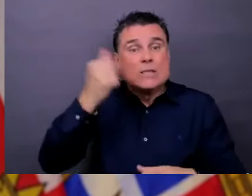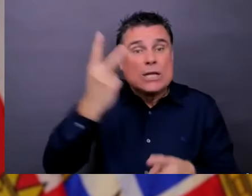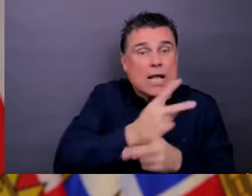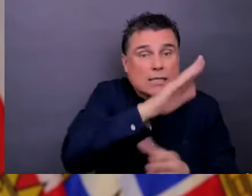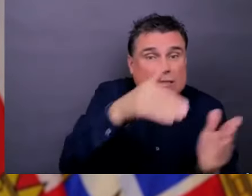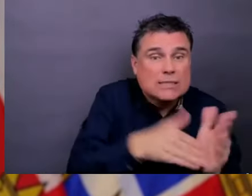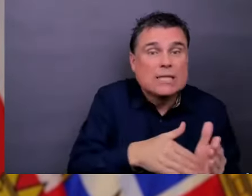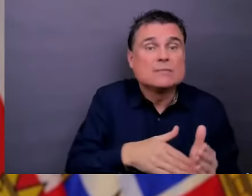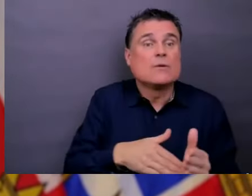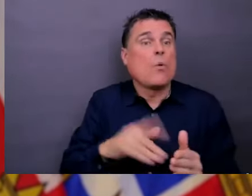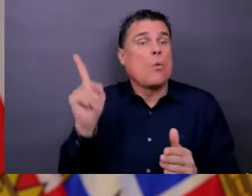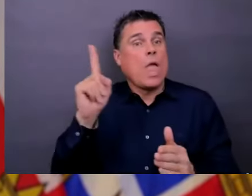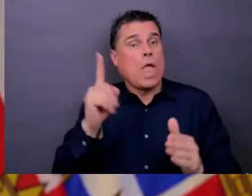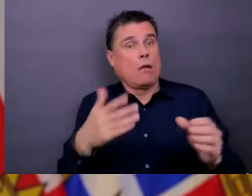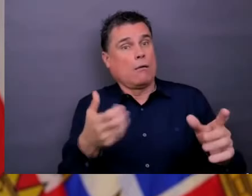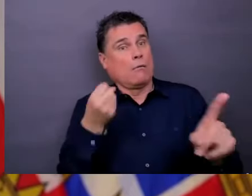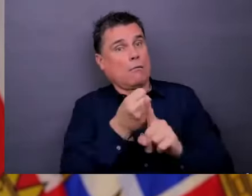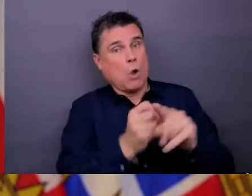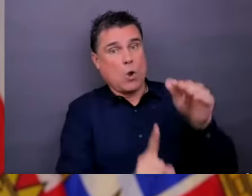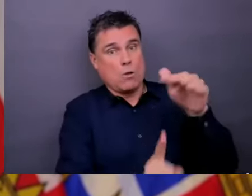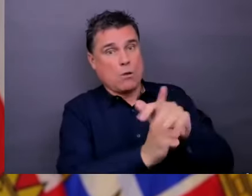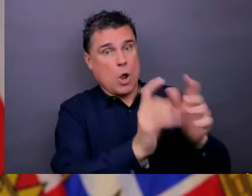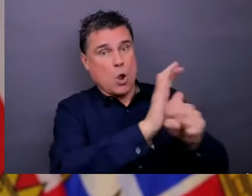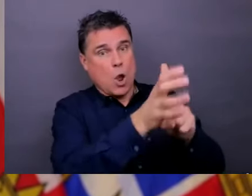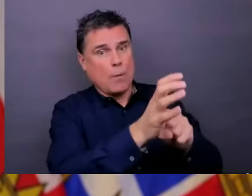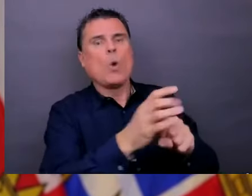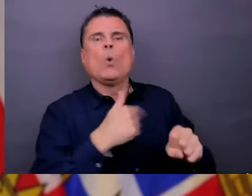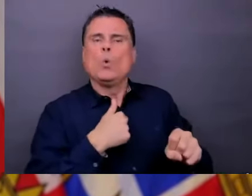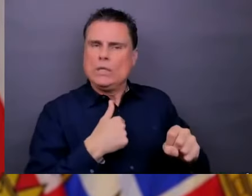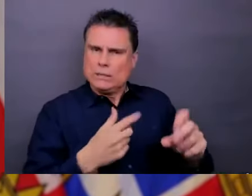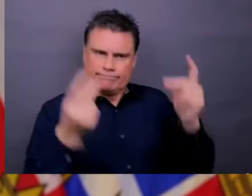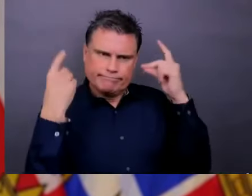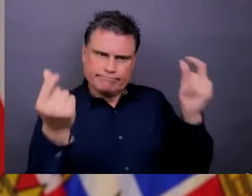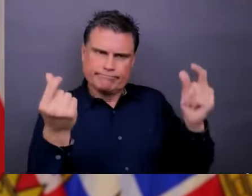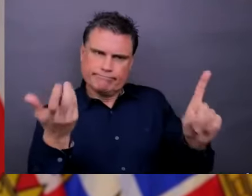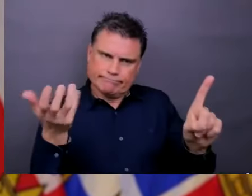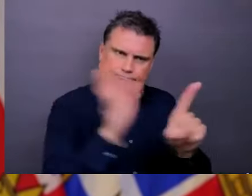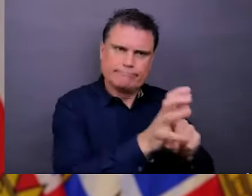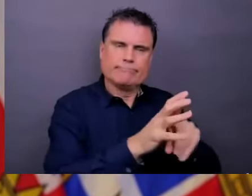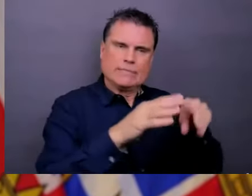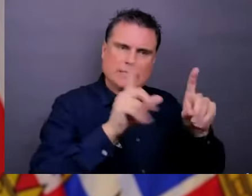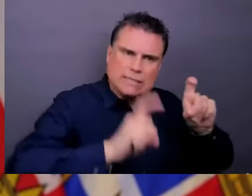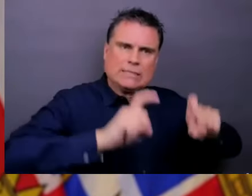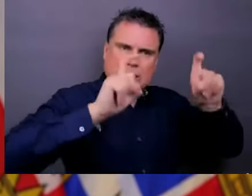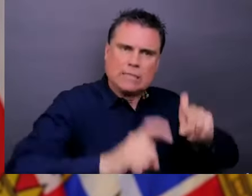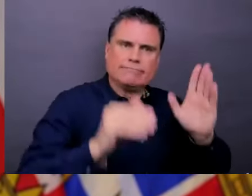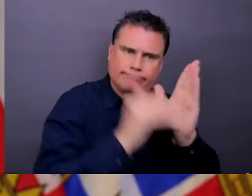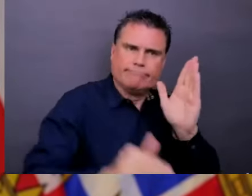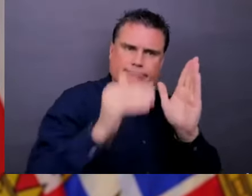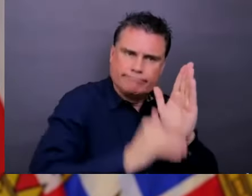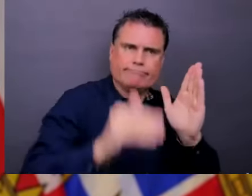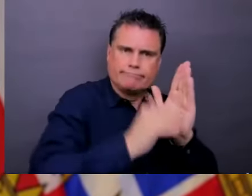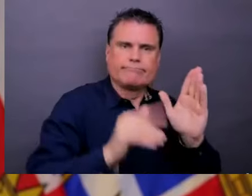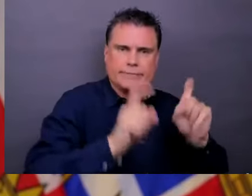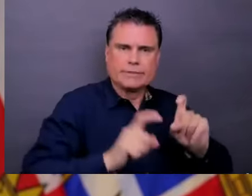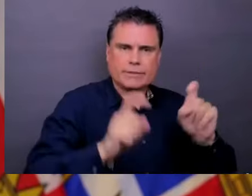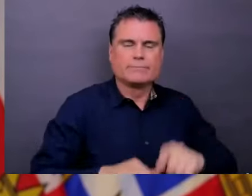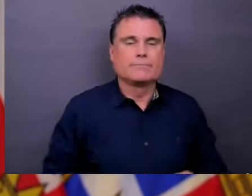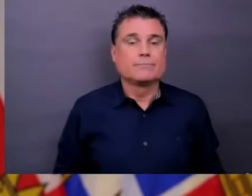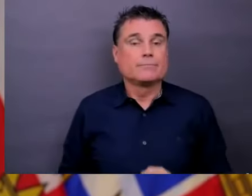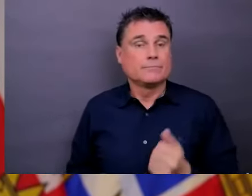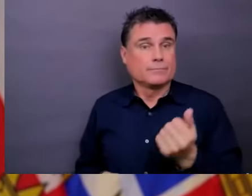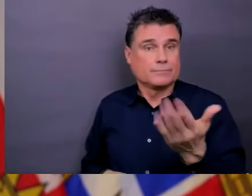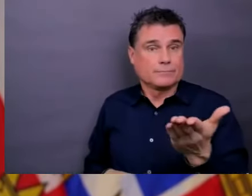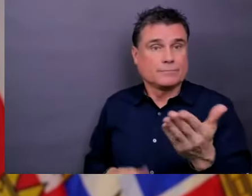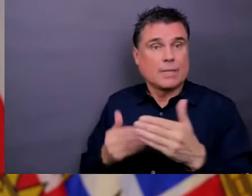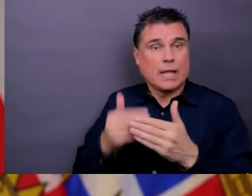Catherine Garrett, MyPG Now. Hi, thanks so much for taking my question. The WHO has been given the